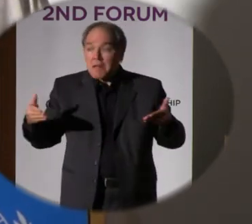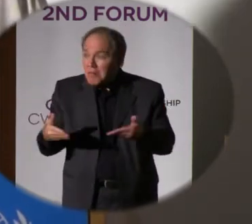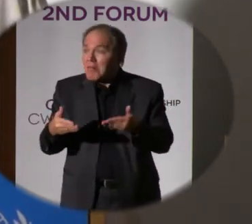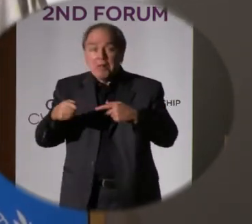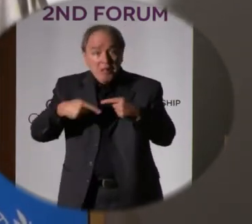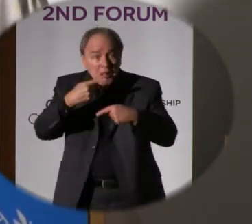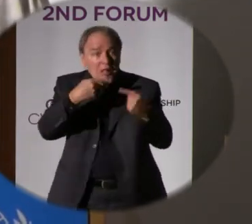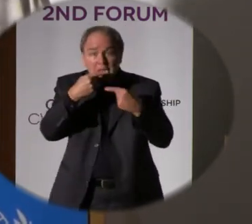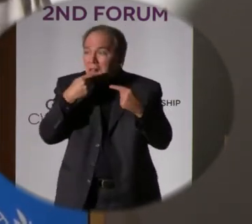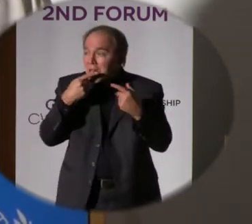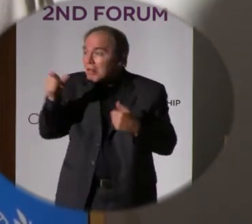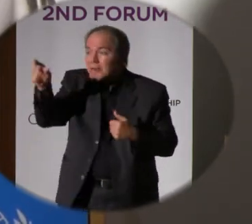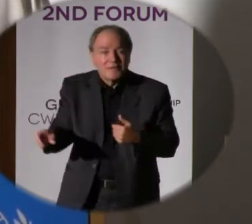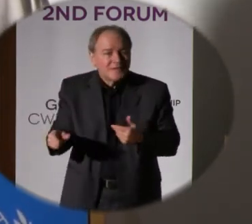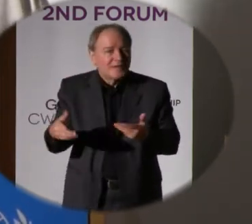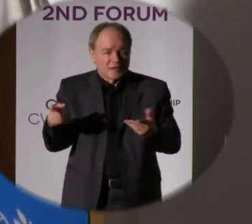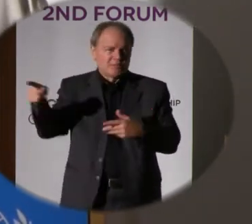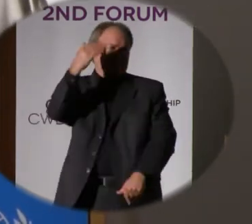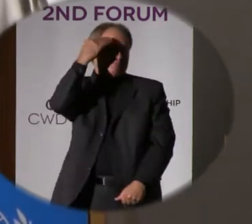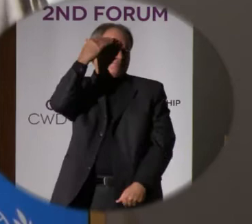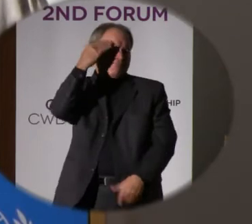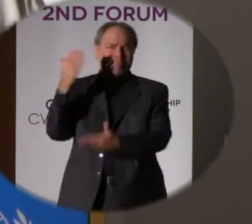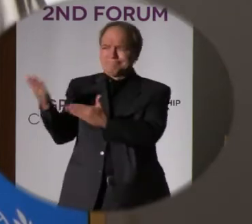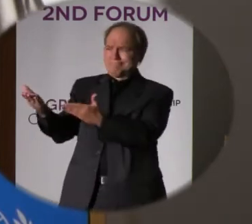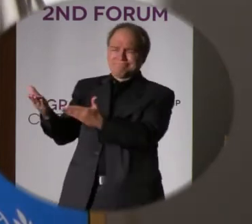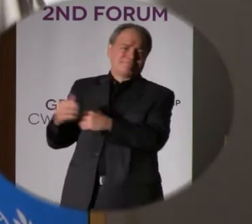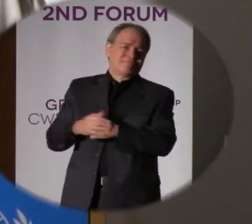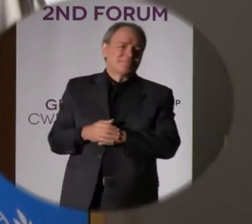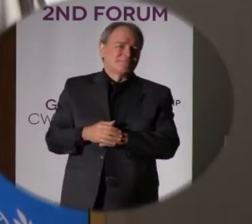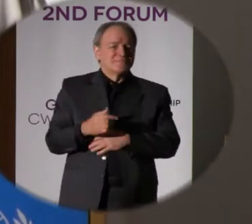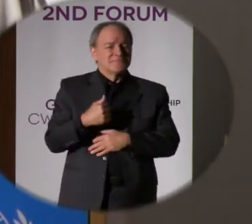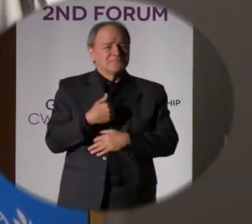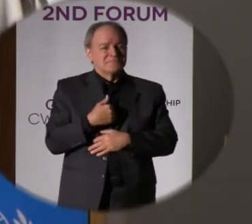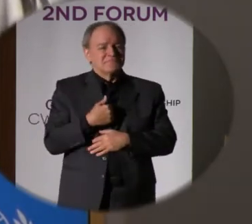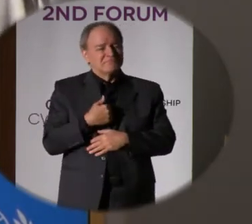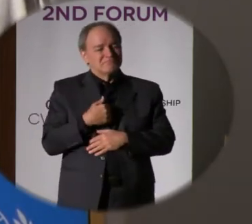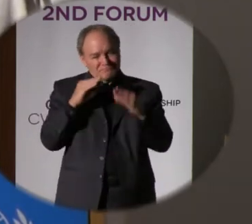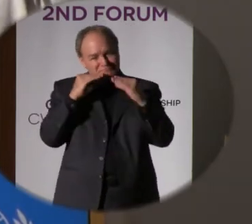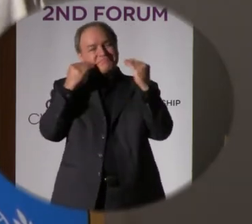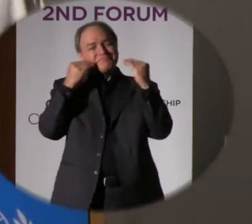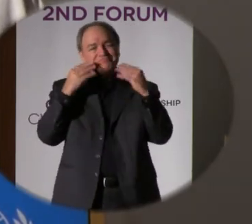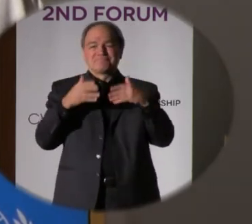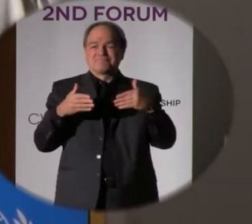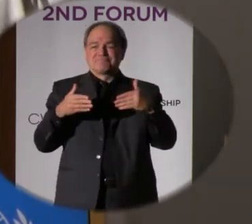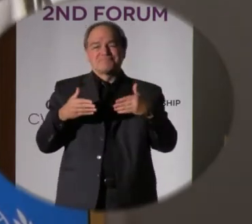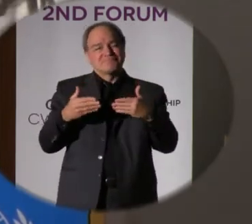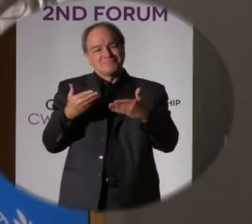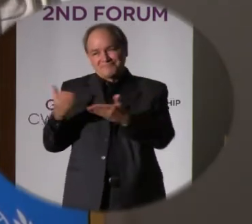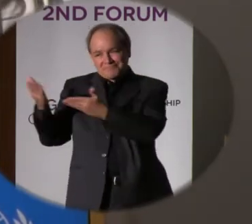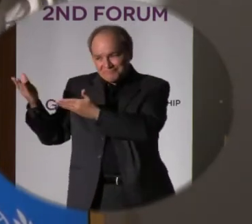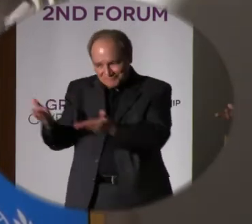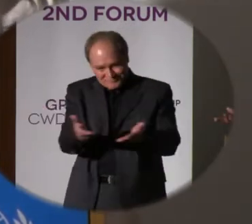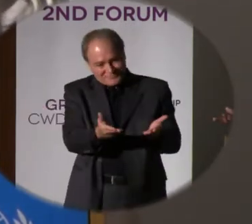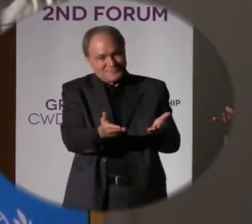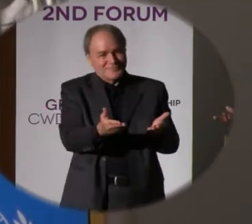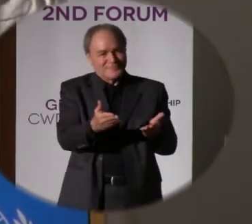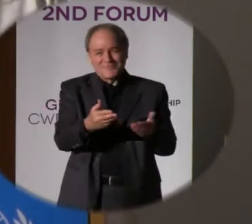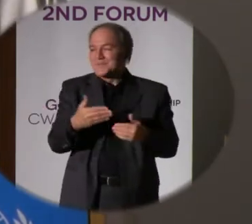an introduction, but it really does give me a great pleasure to introduce Adzalla to the